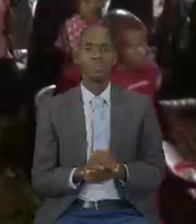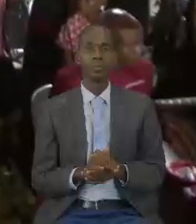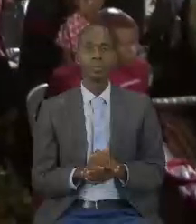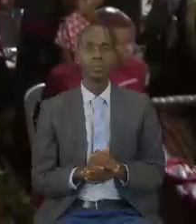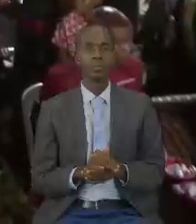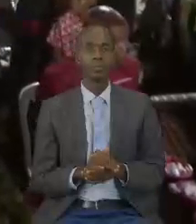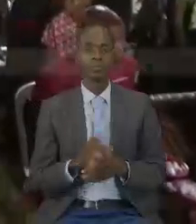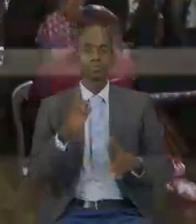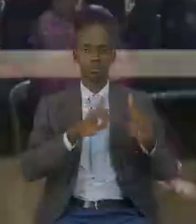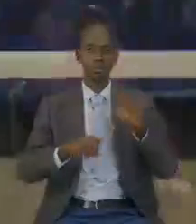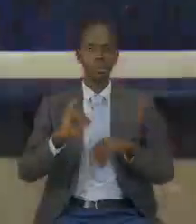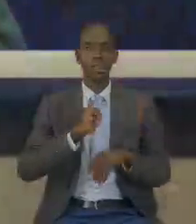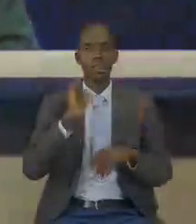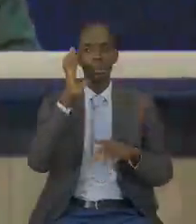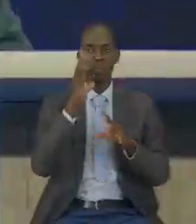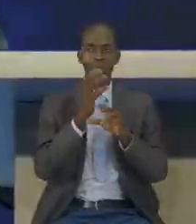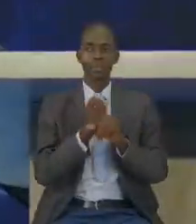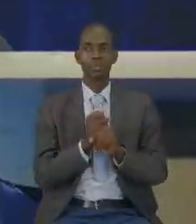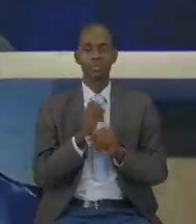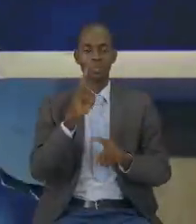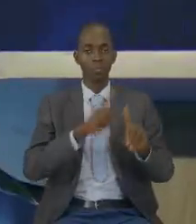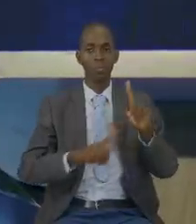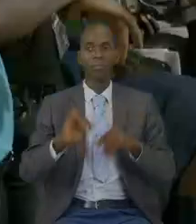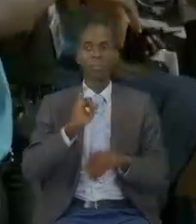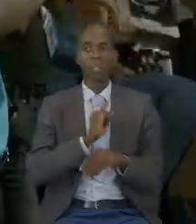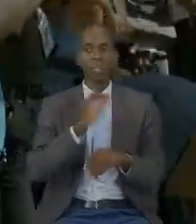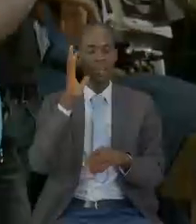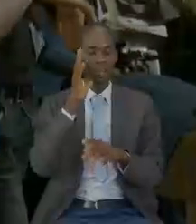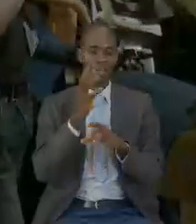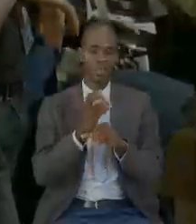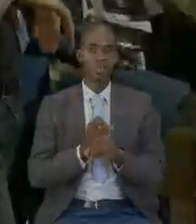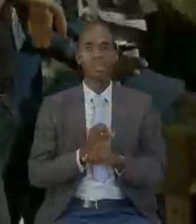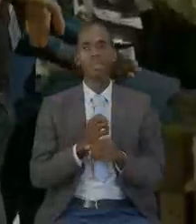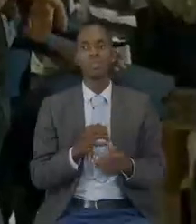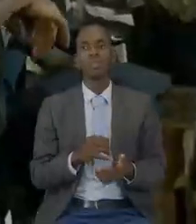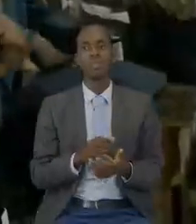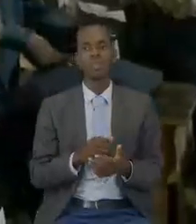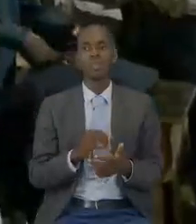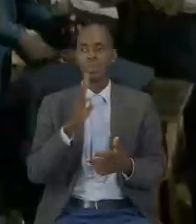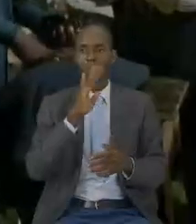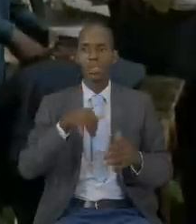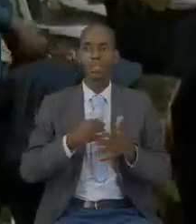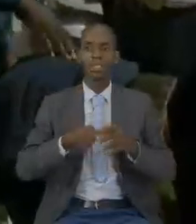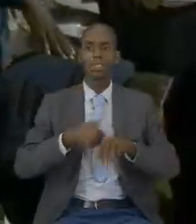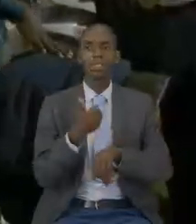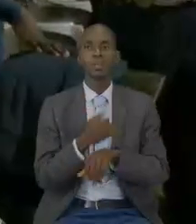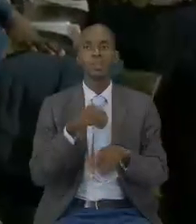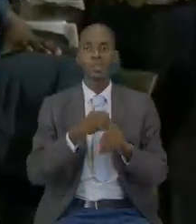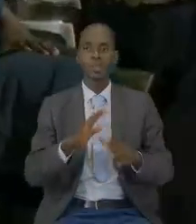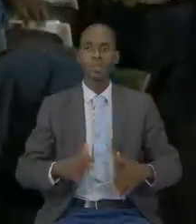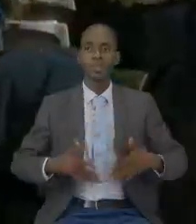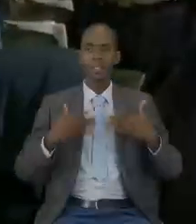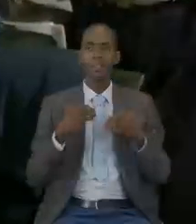I will receive. I will receive. Be it confirmed in your life in